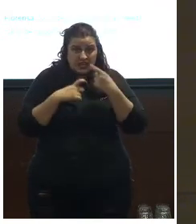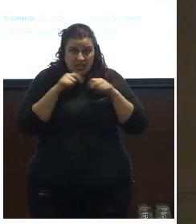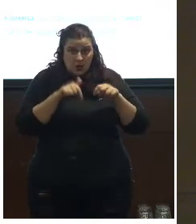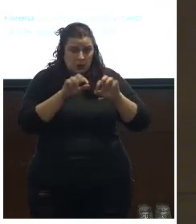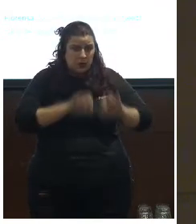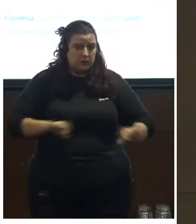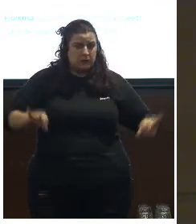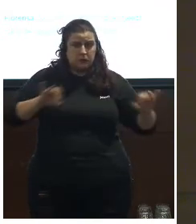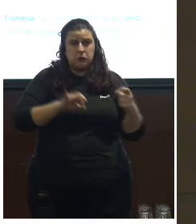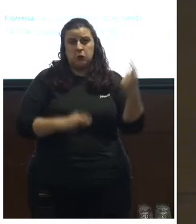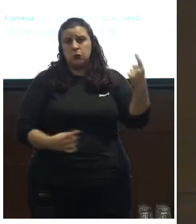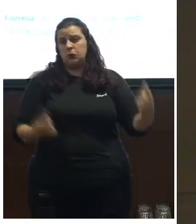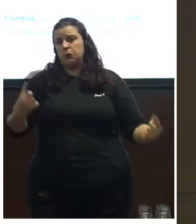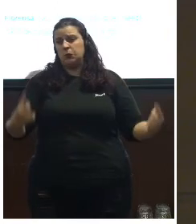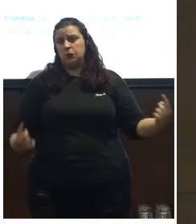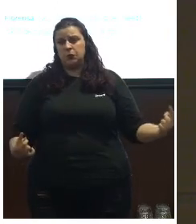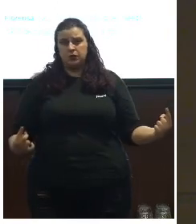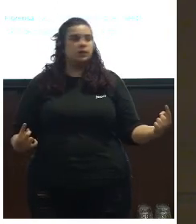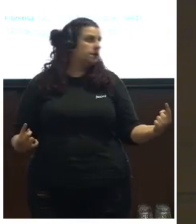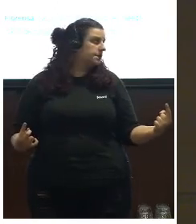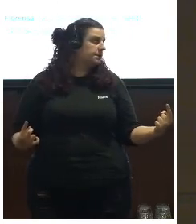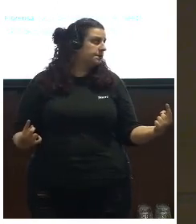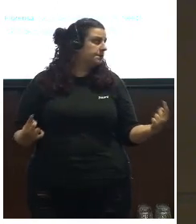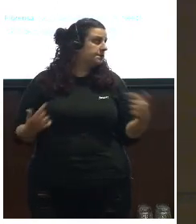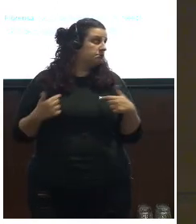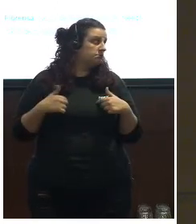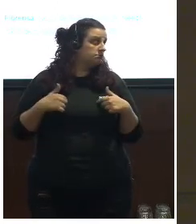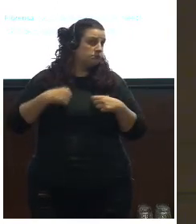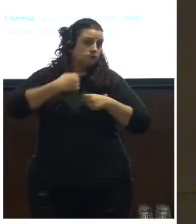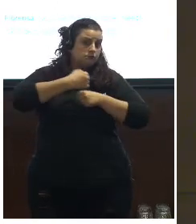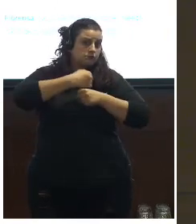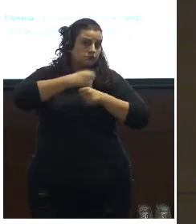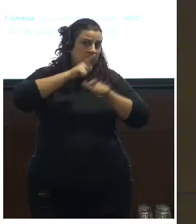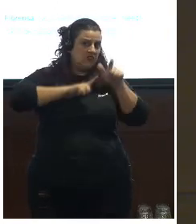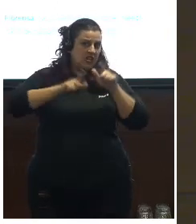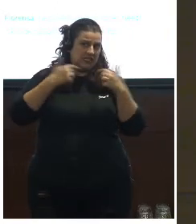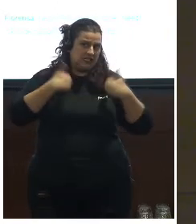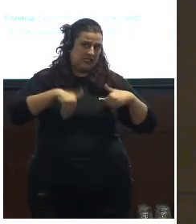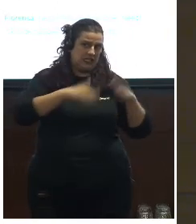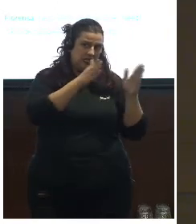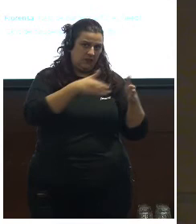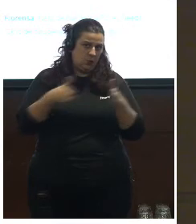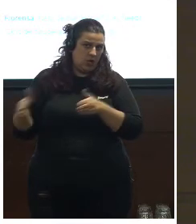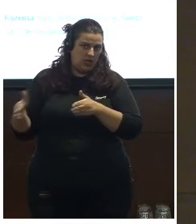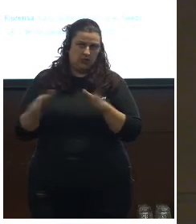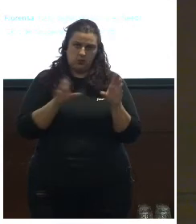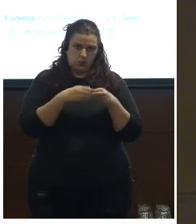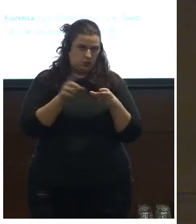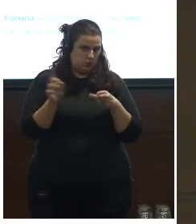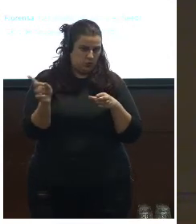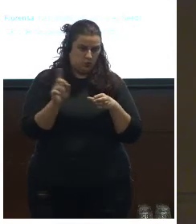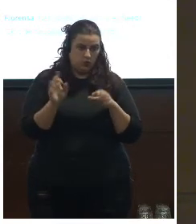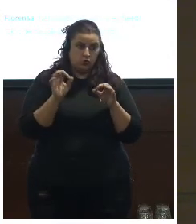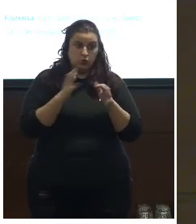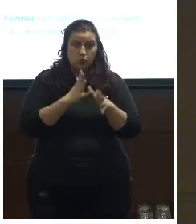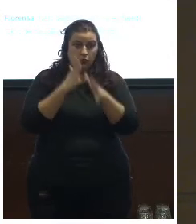the individual travel, I mean, so not the group travel. And now, like 10 years ago, in the